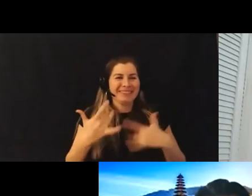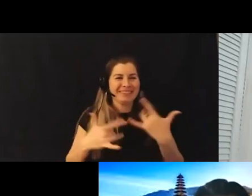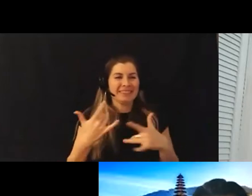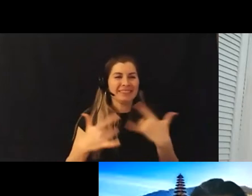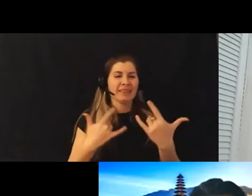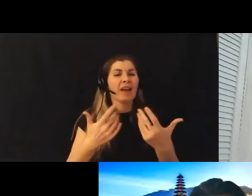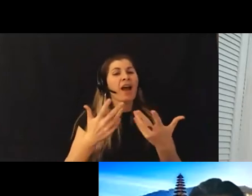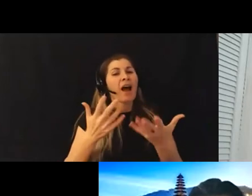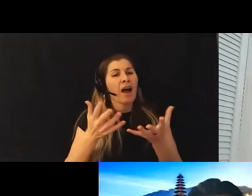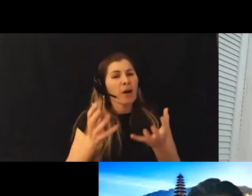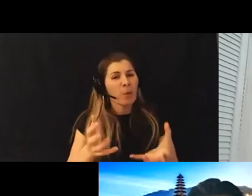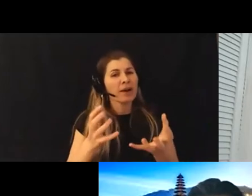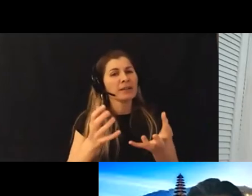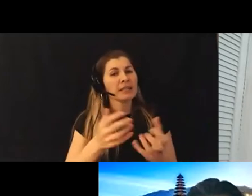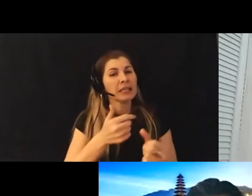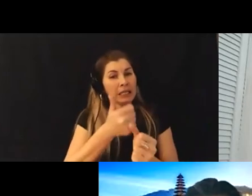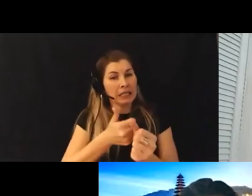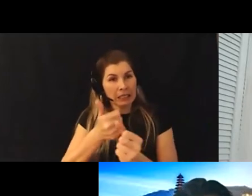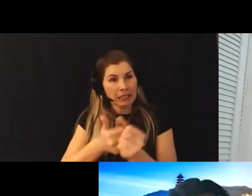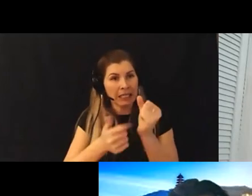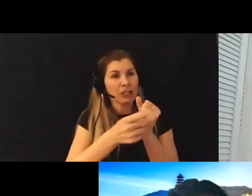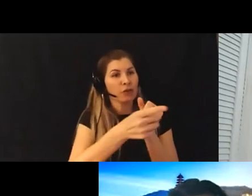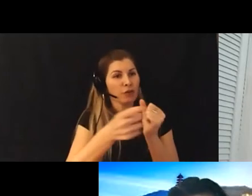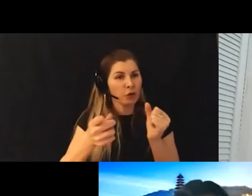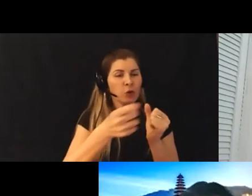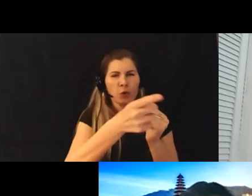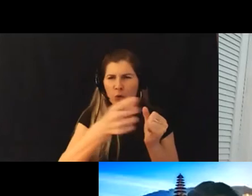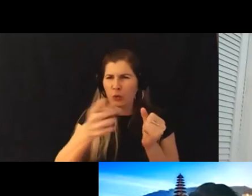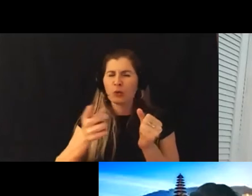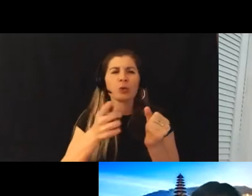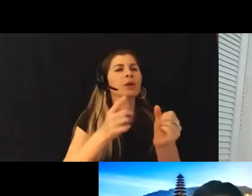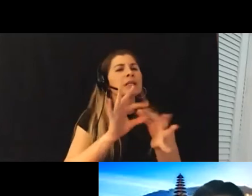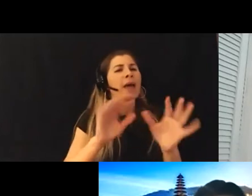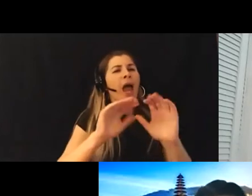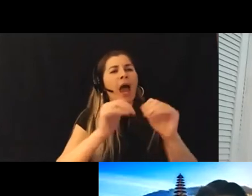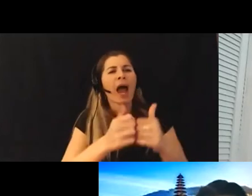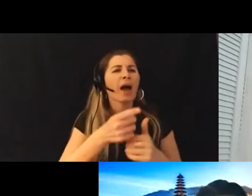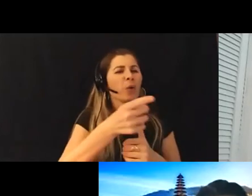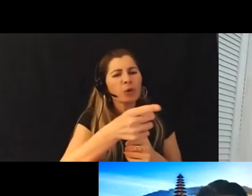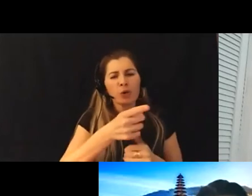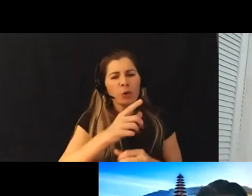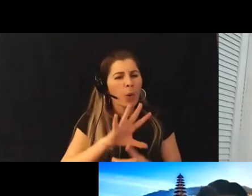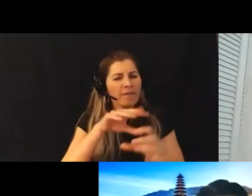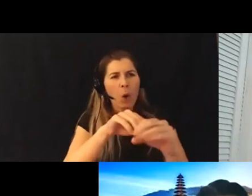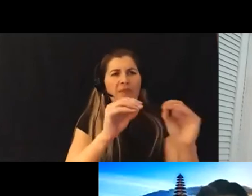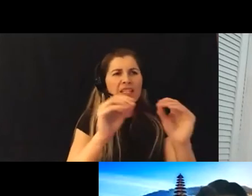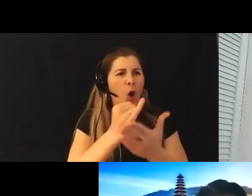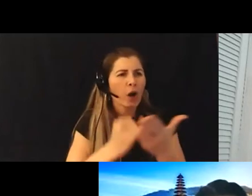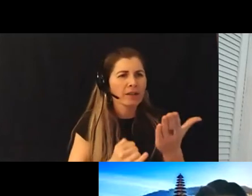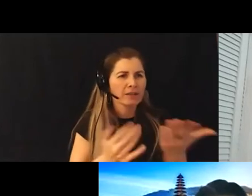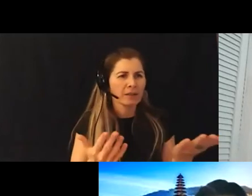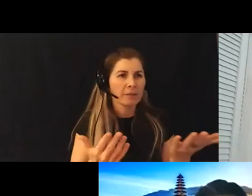give an opportunity for each of you to talk about how you got into this industry, whether it's where you're sitting